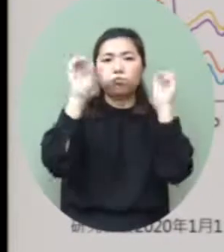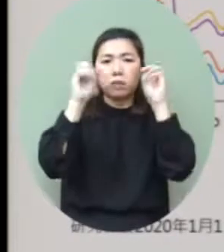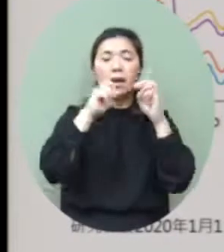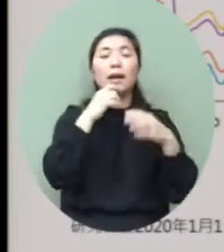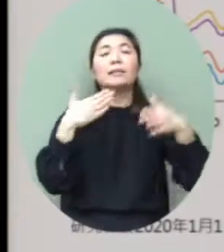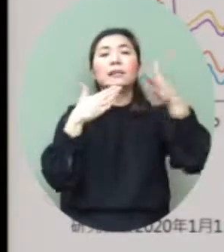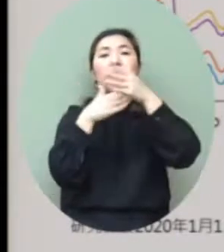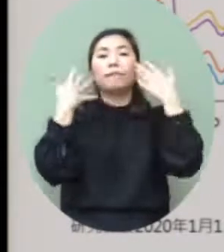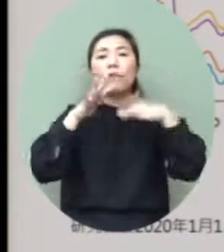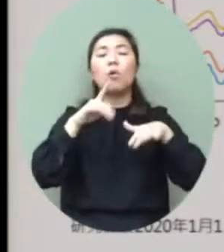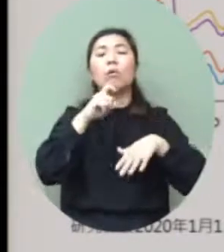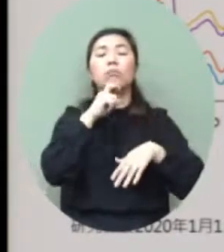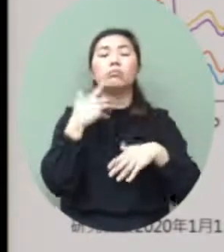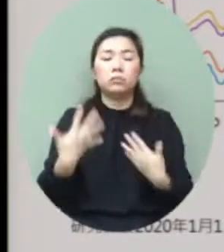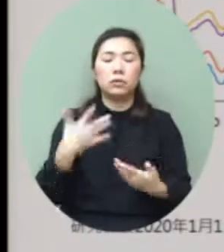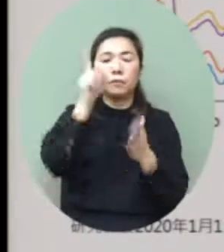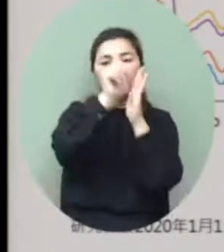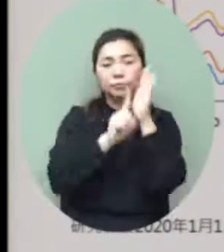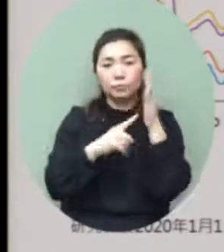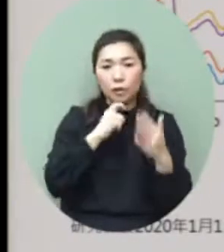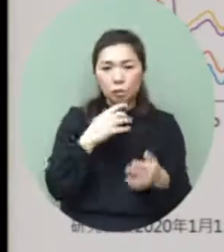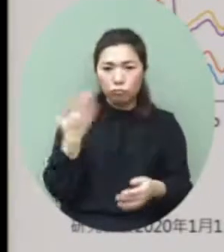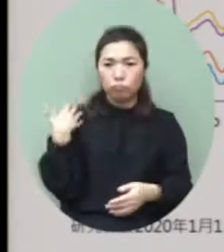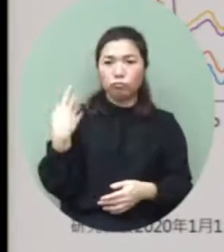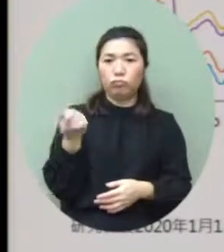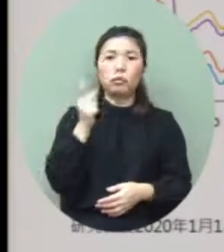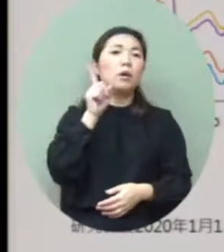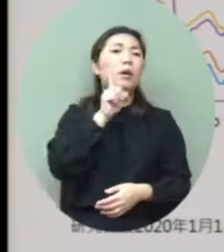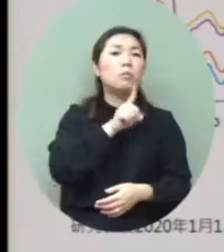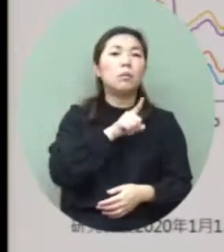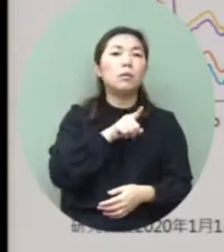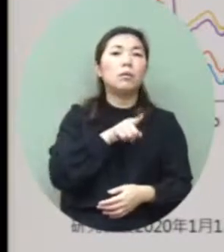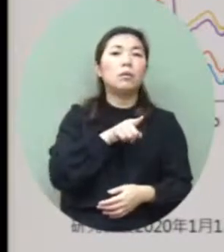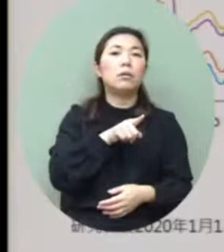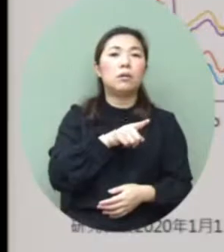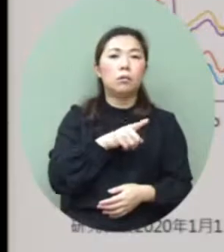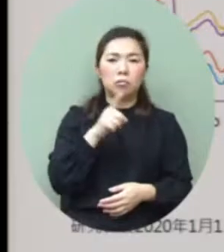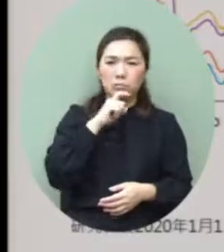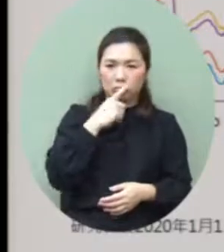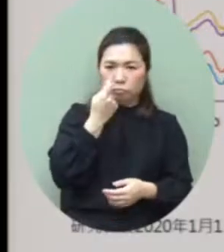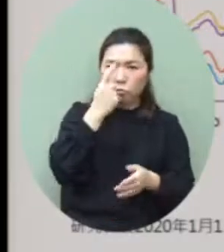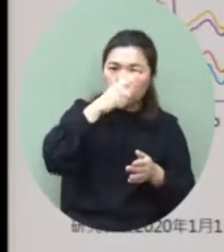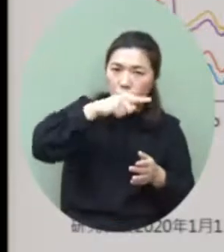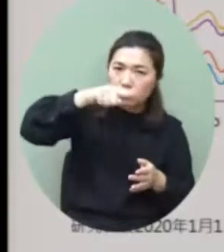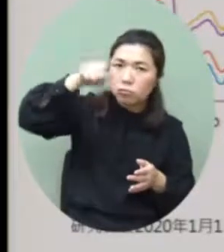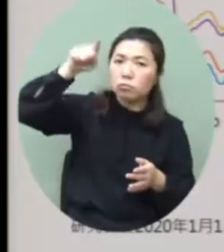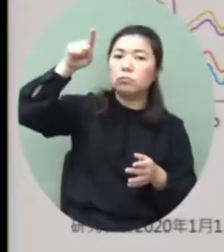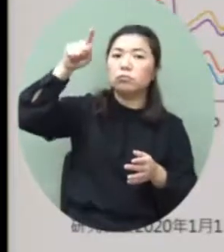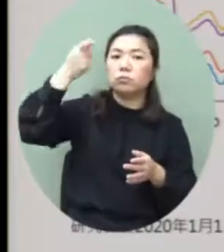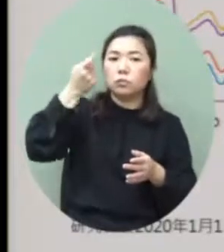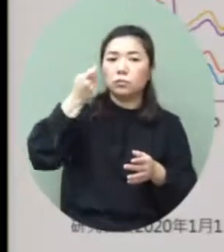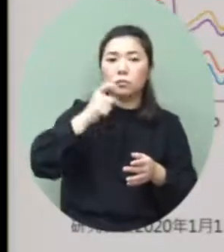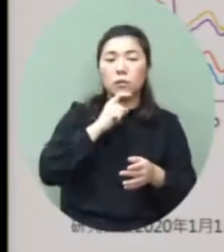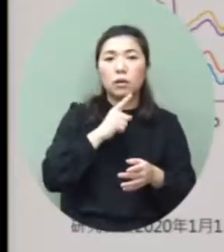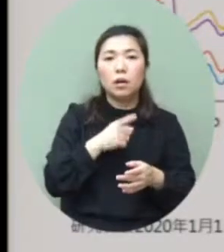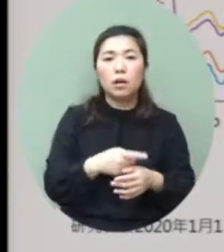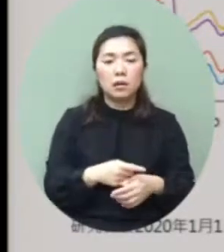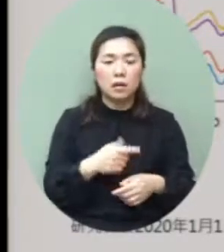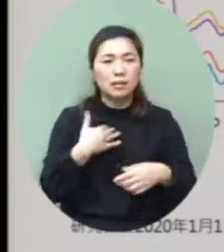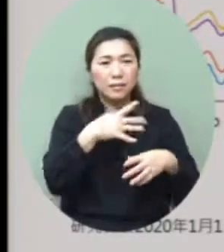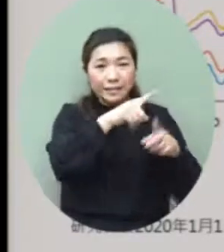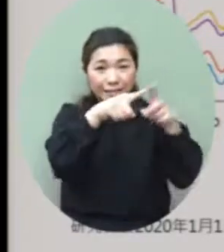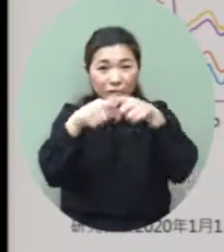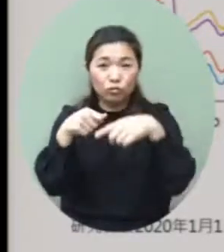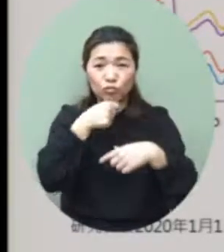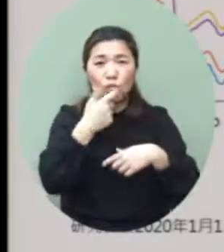home. Well, the figure dropped recently because of class suspension. And